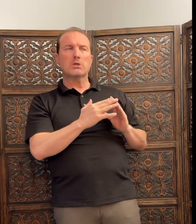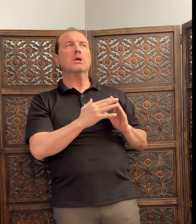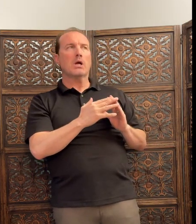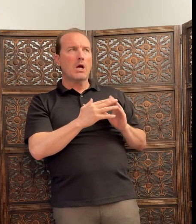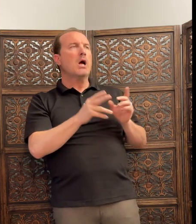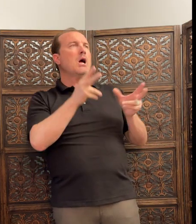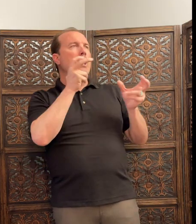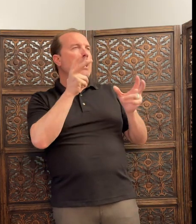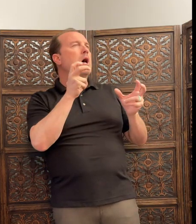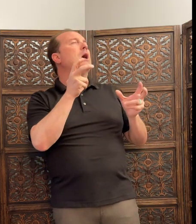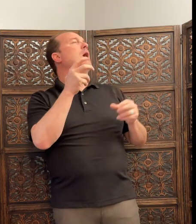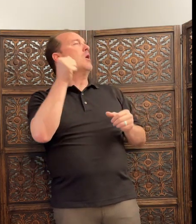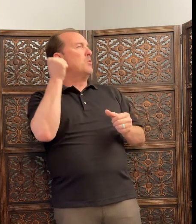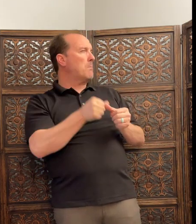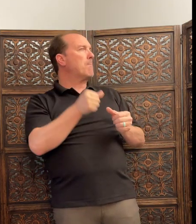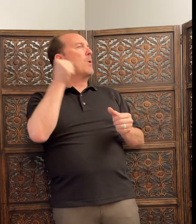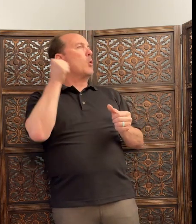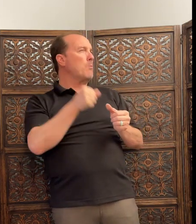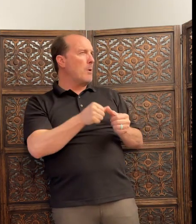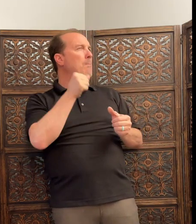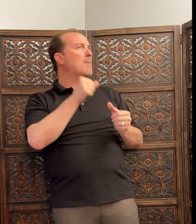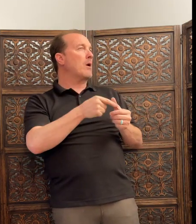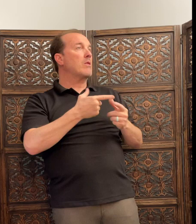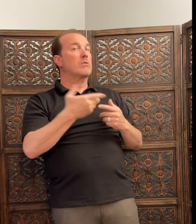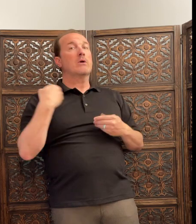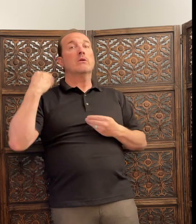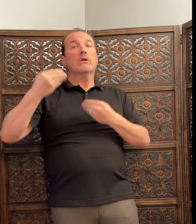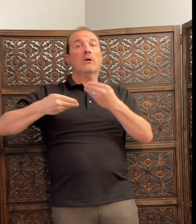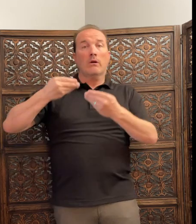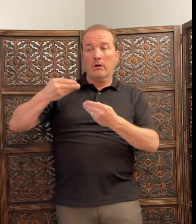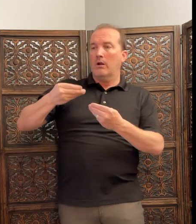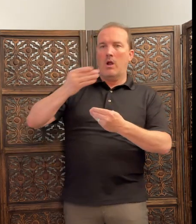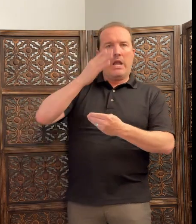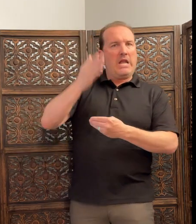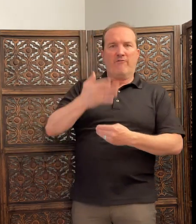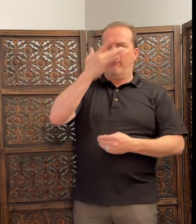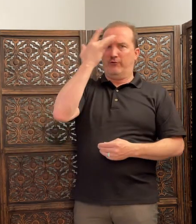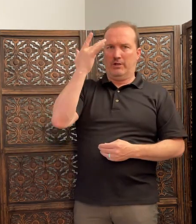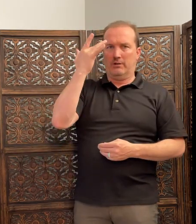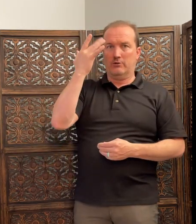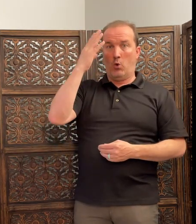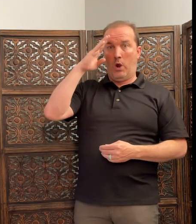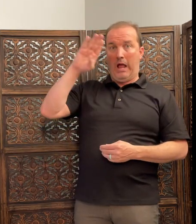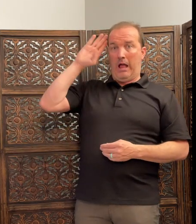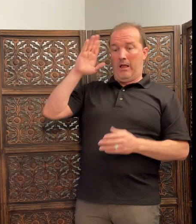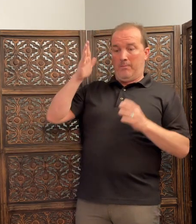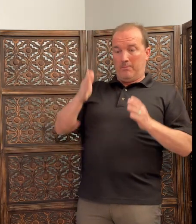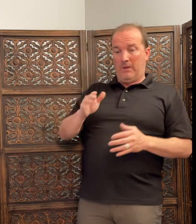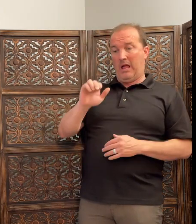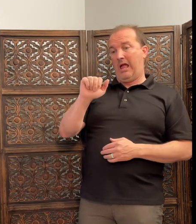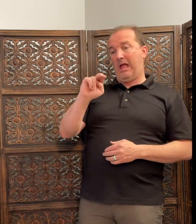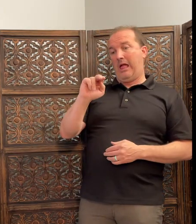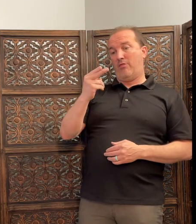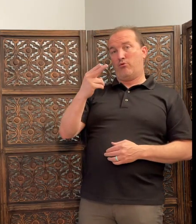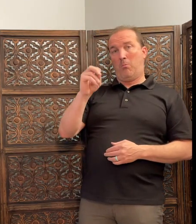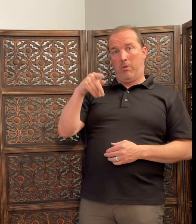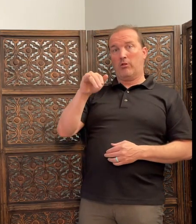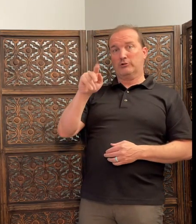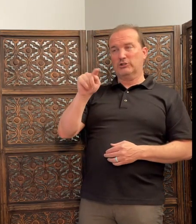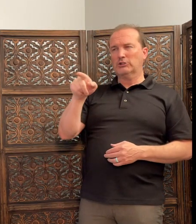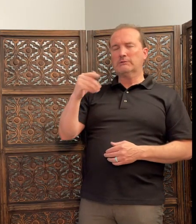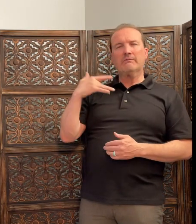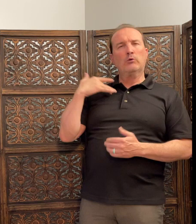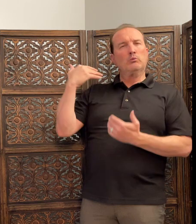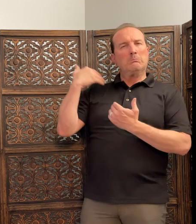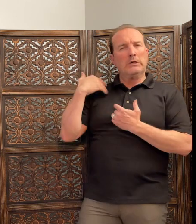to remember their stories, so that their stories and practices would never be forgotten. As an anthropologist, she felt